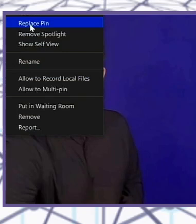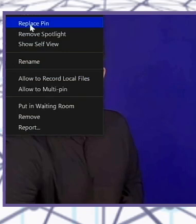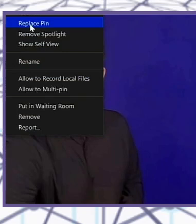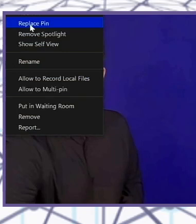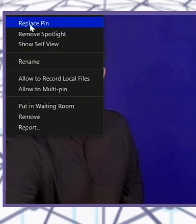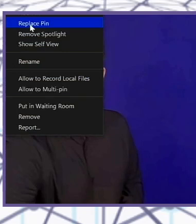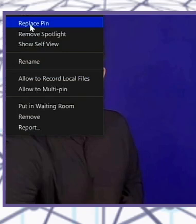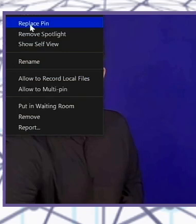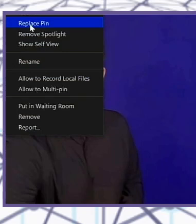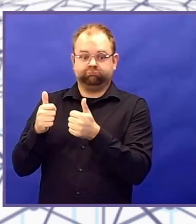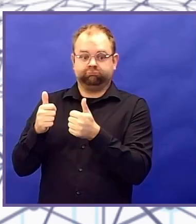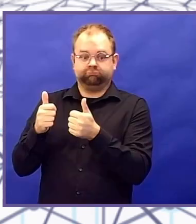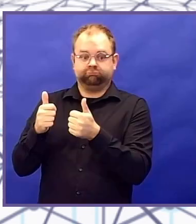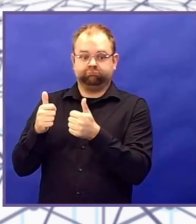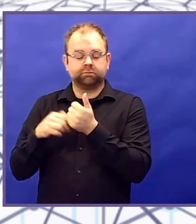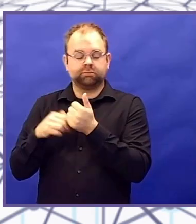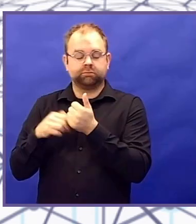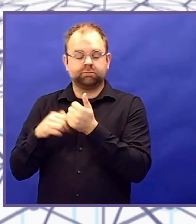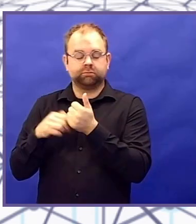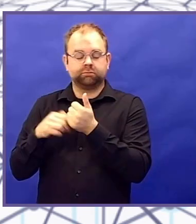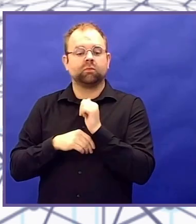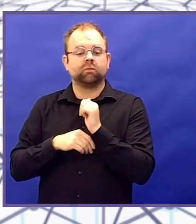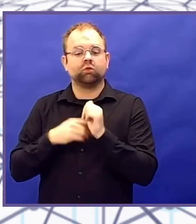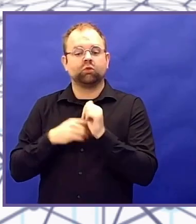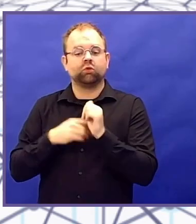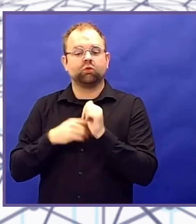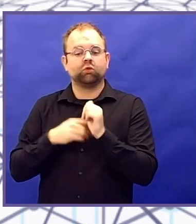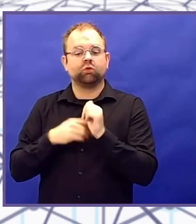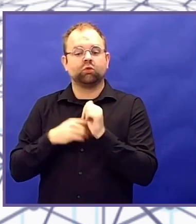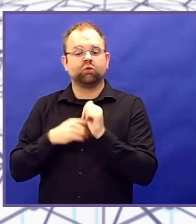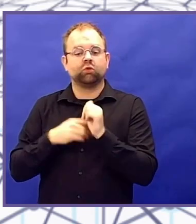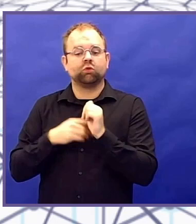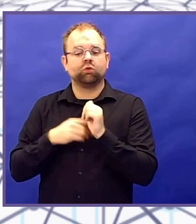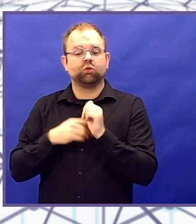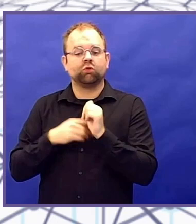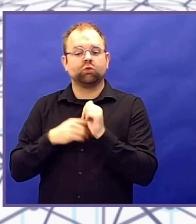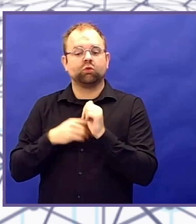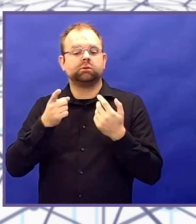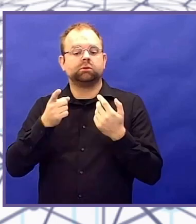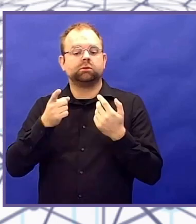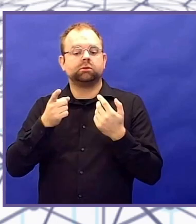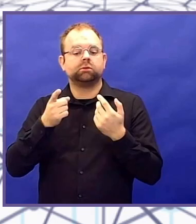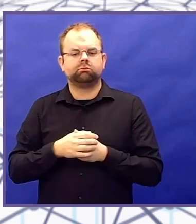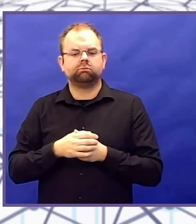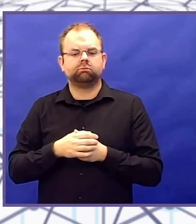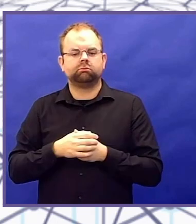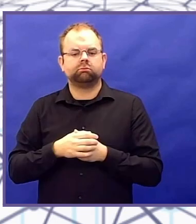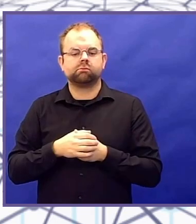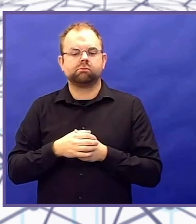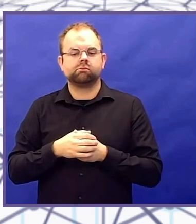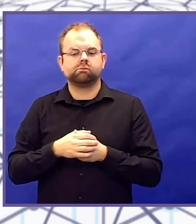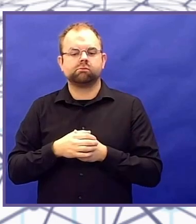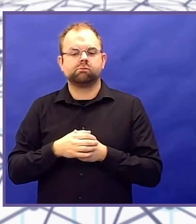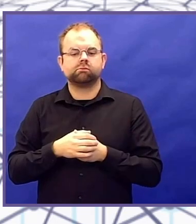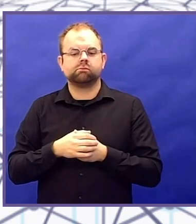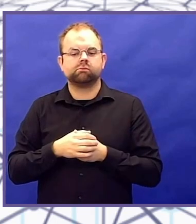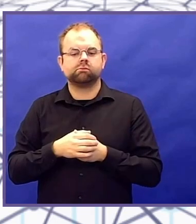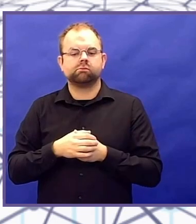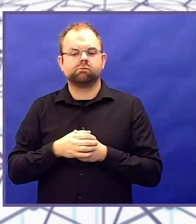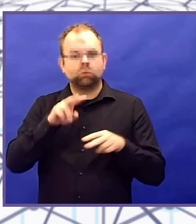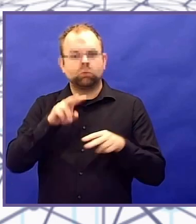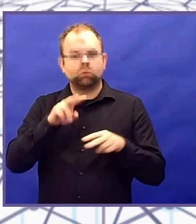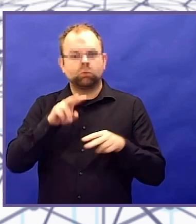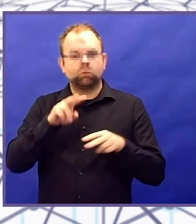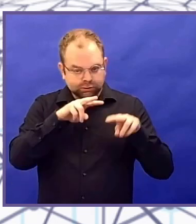every time you get a complaint, you act on it. You think it through, you decide what to do,